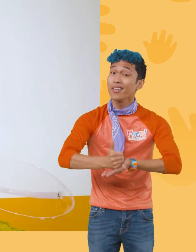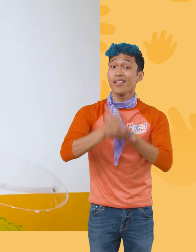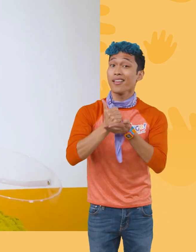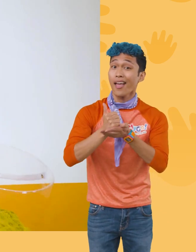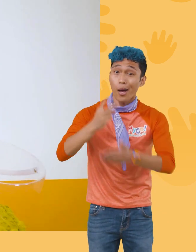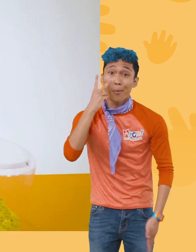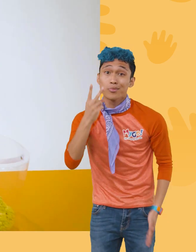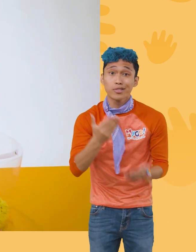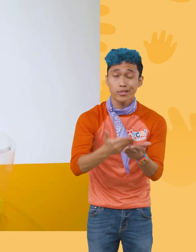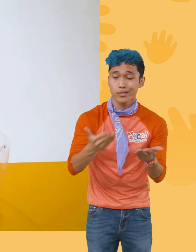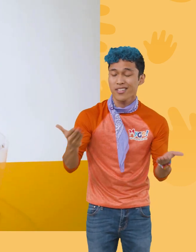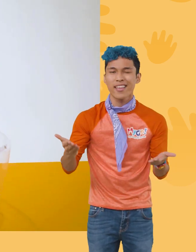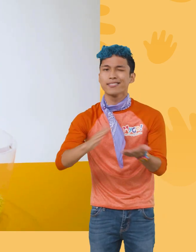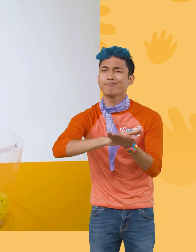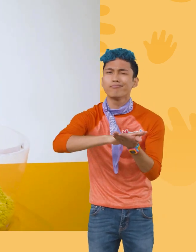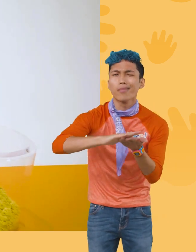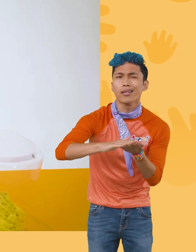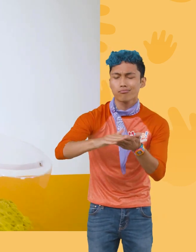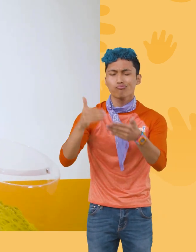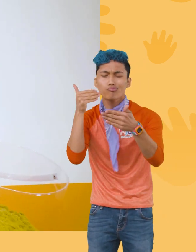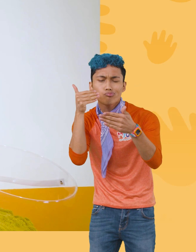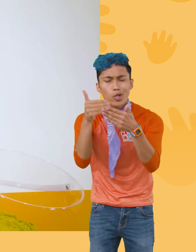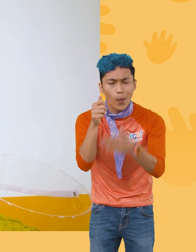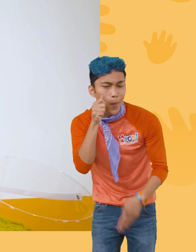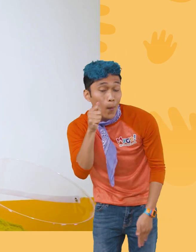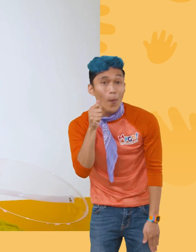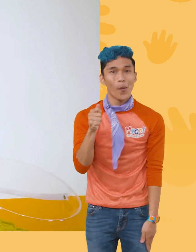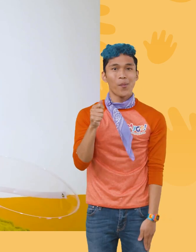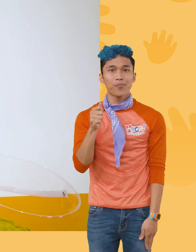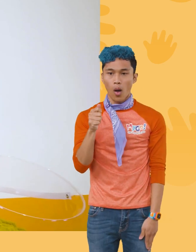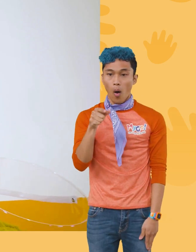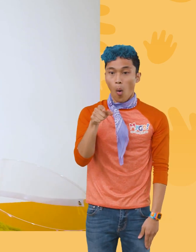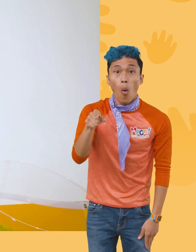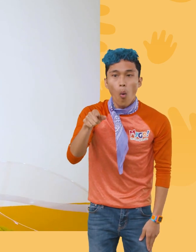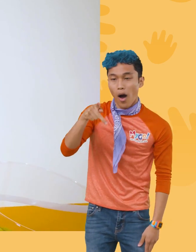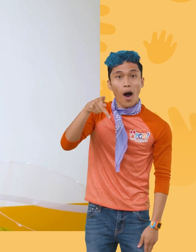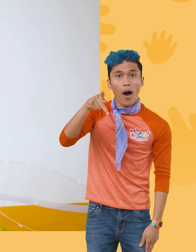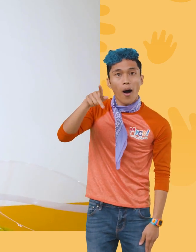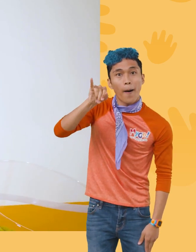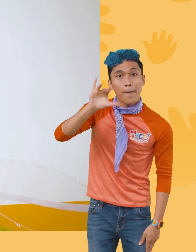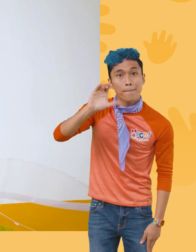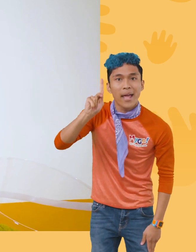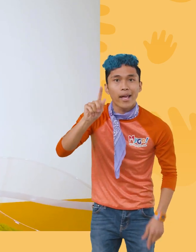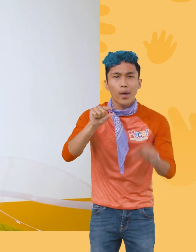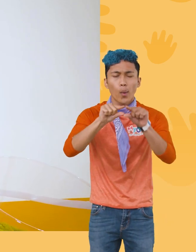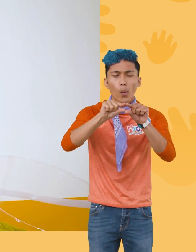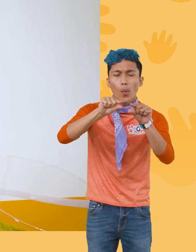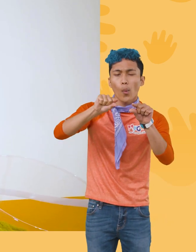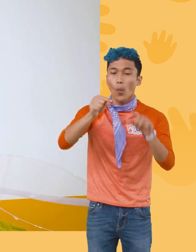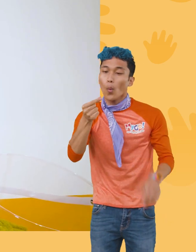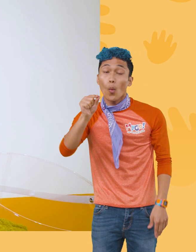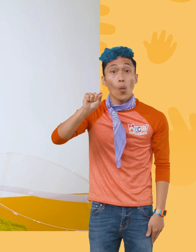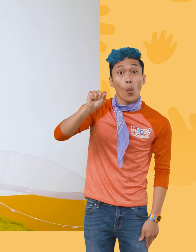whoa. Okay, that'll help us look at things nice and up close. Ooh, nice little pick. Yeah,